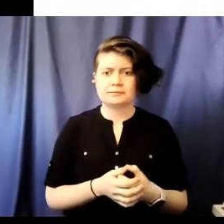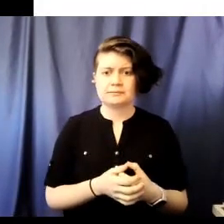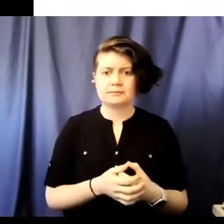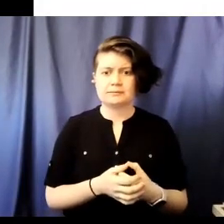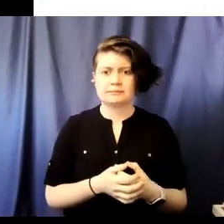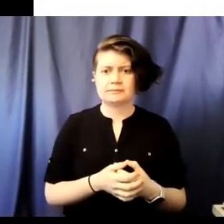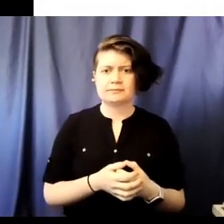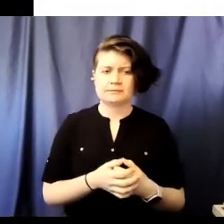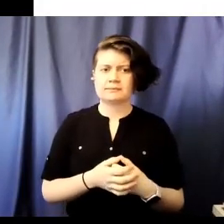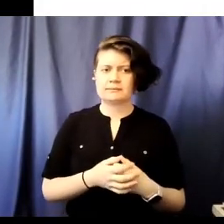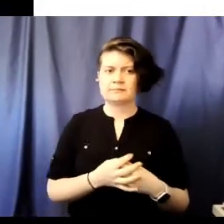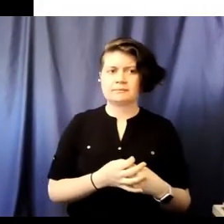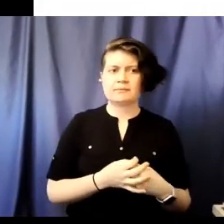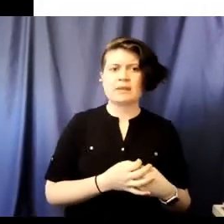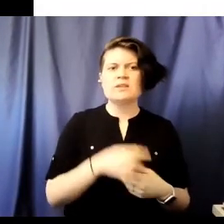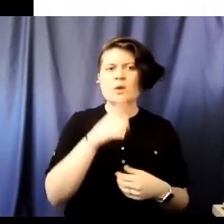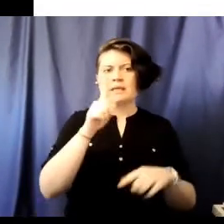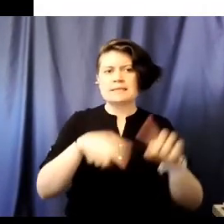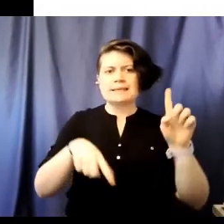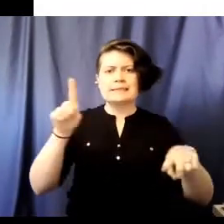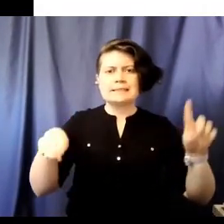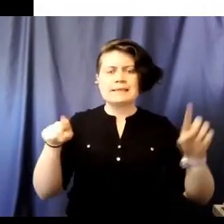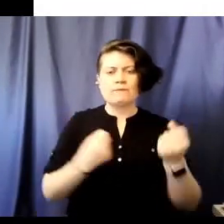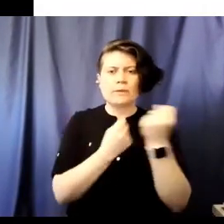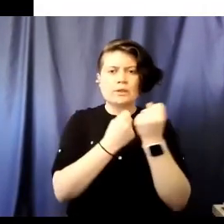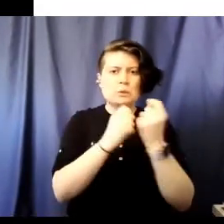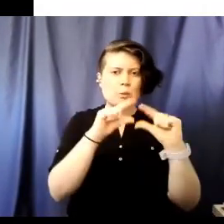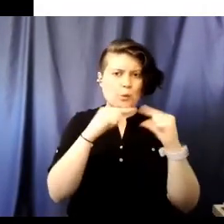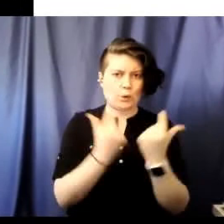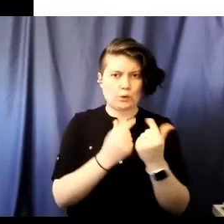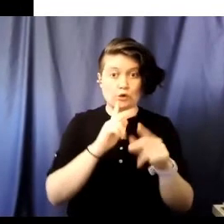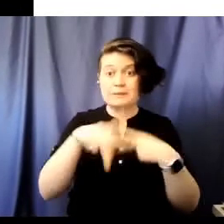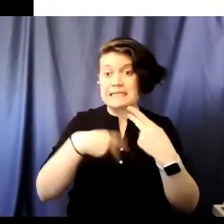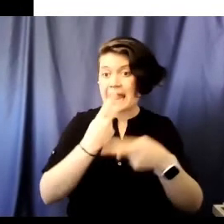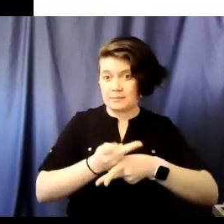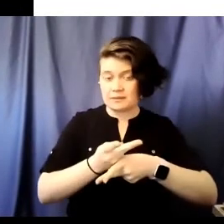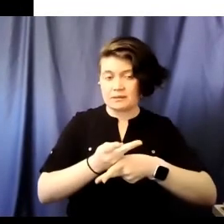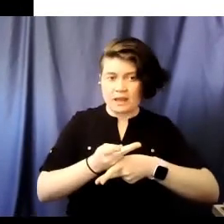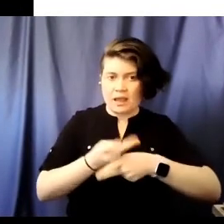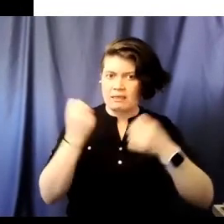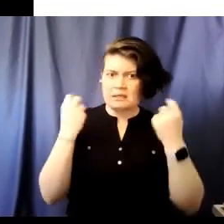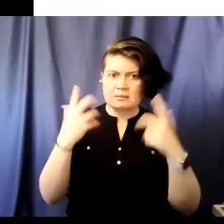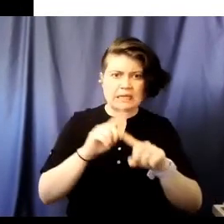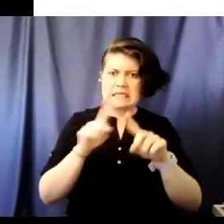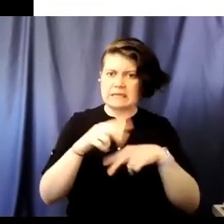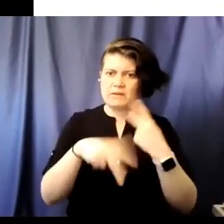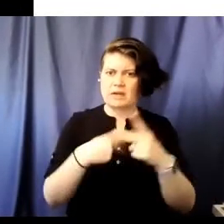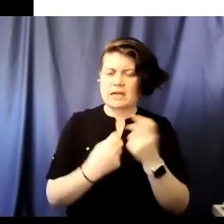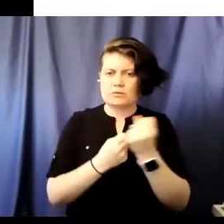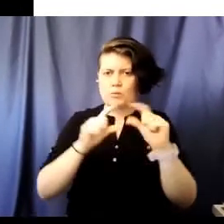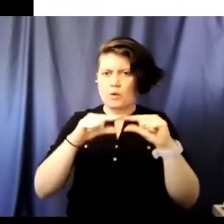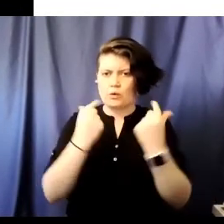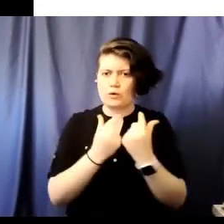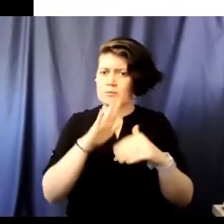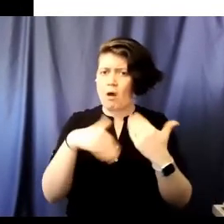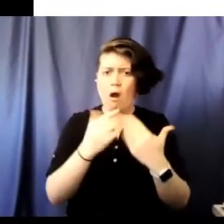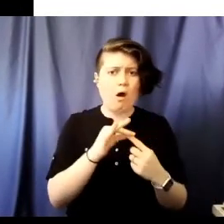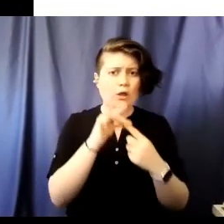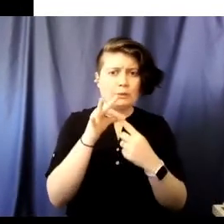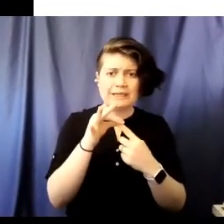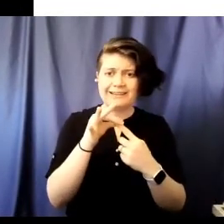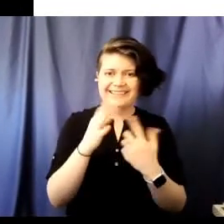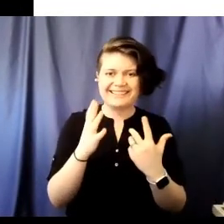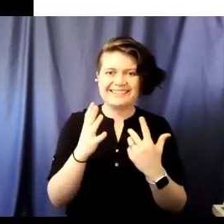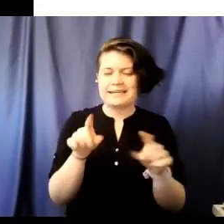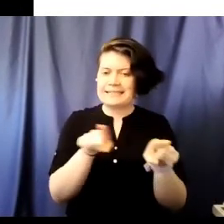So these are the different support group types. And there are many different types of support groups, and they are all unique, just like